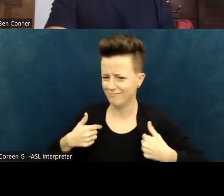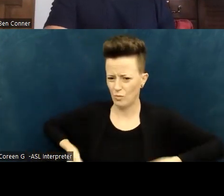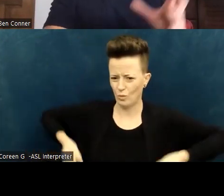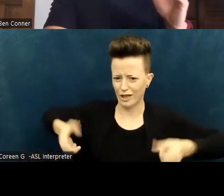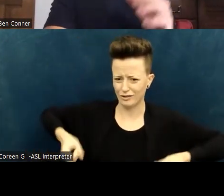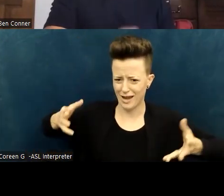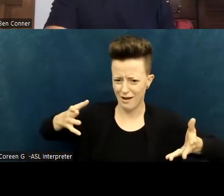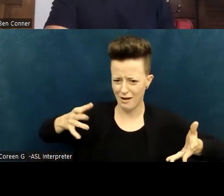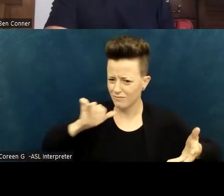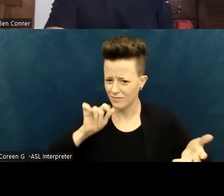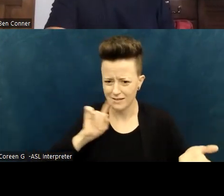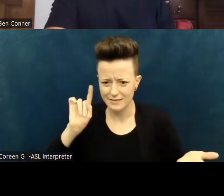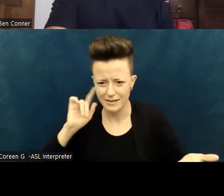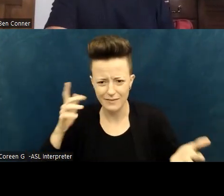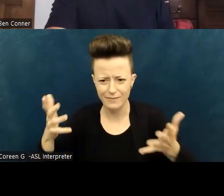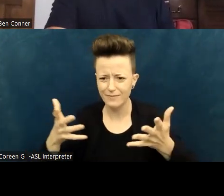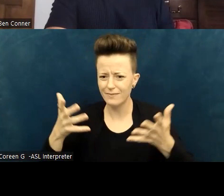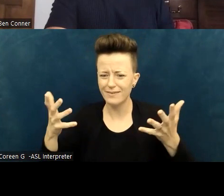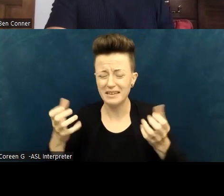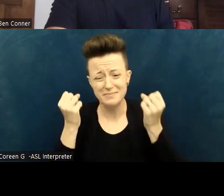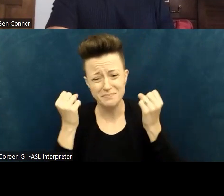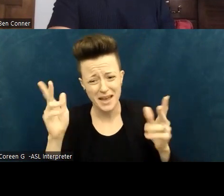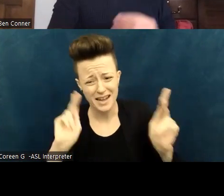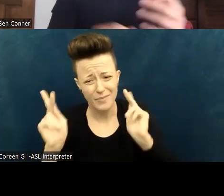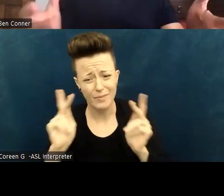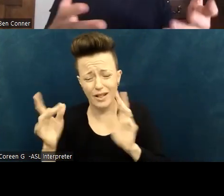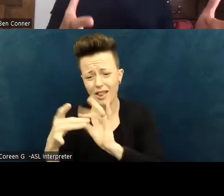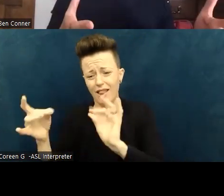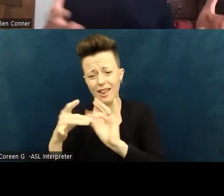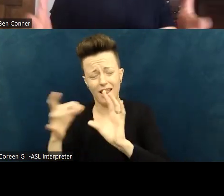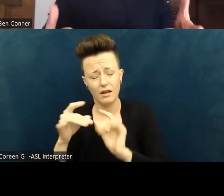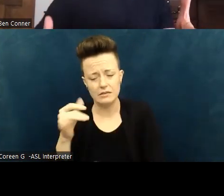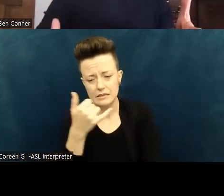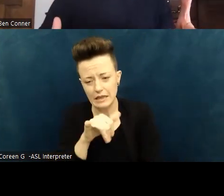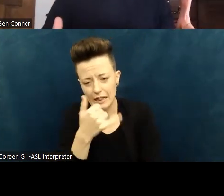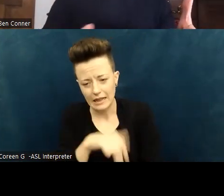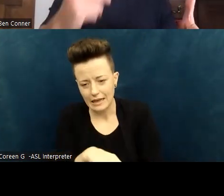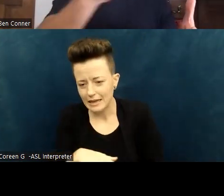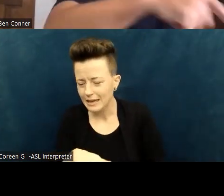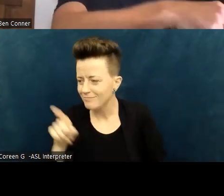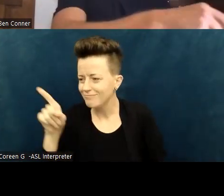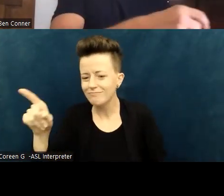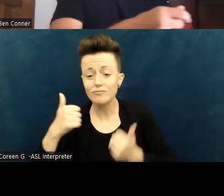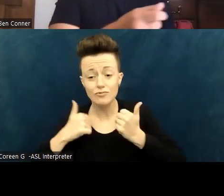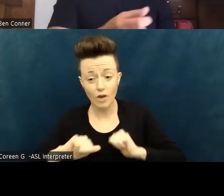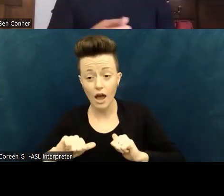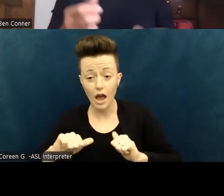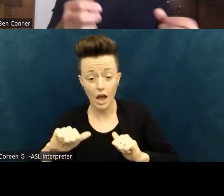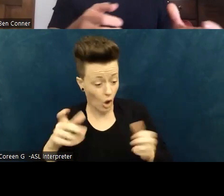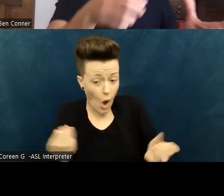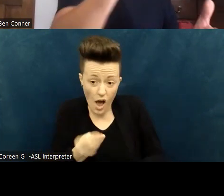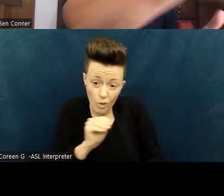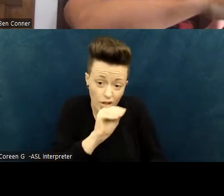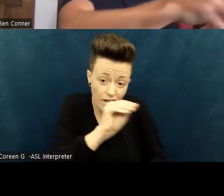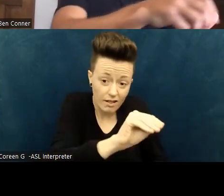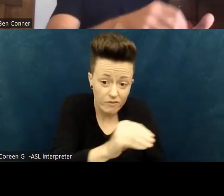say ridiculous stuff about disability. They try to include them in communion by cramming bread into their